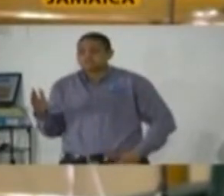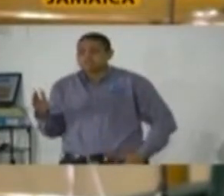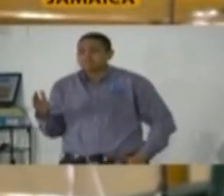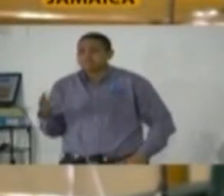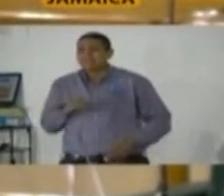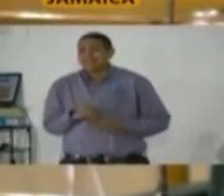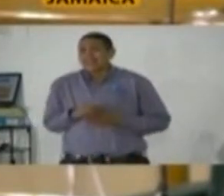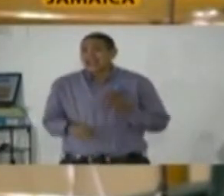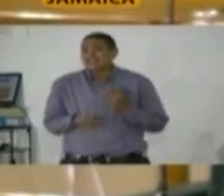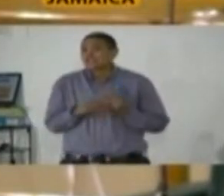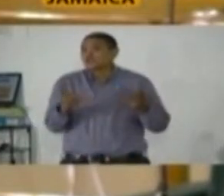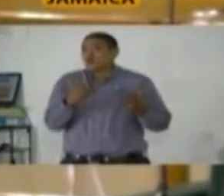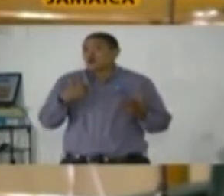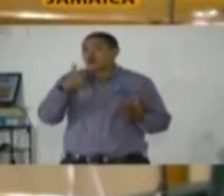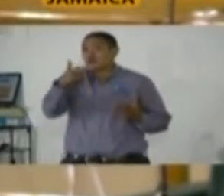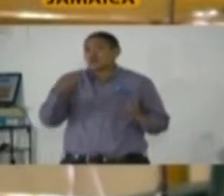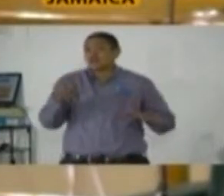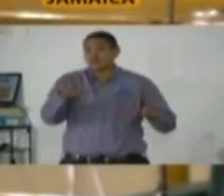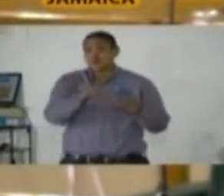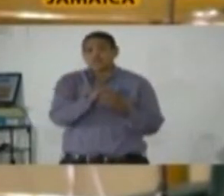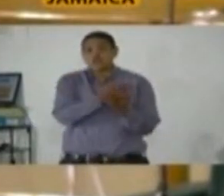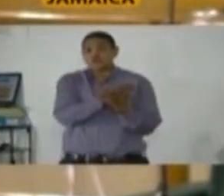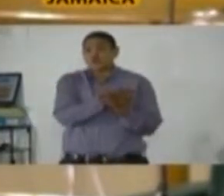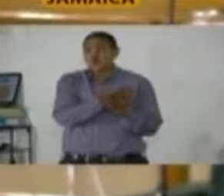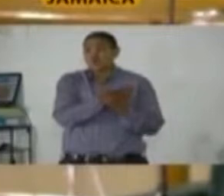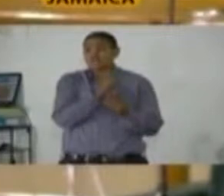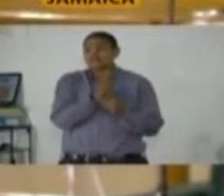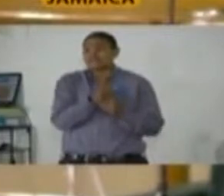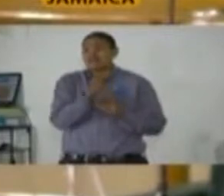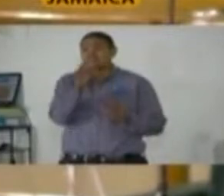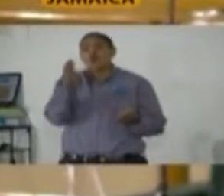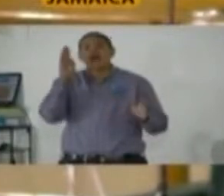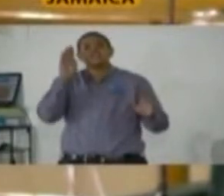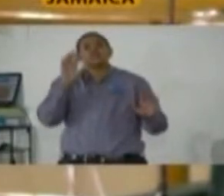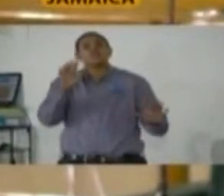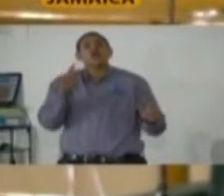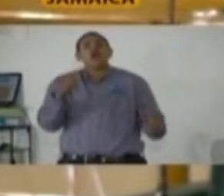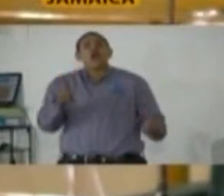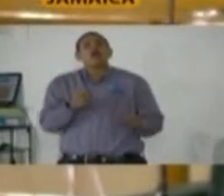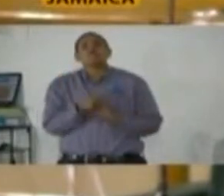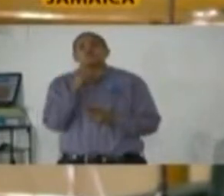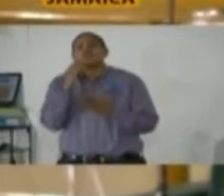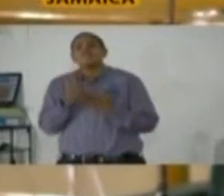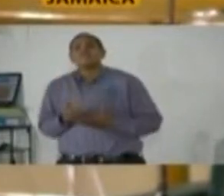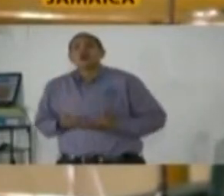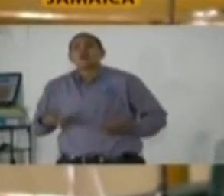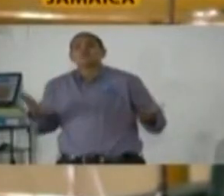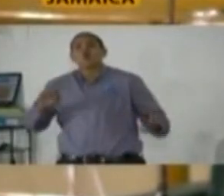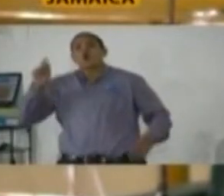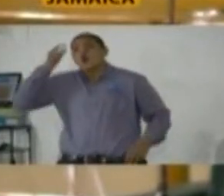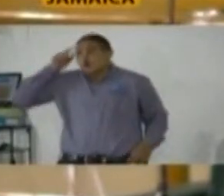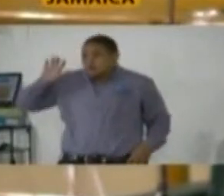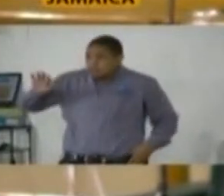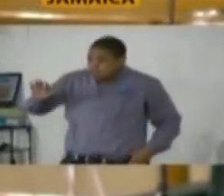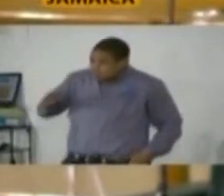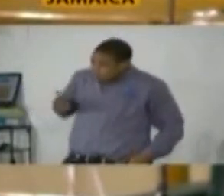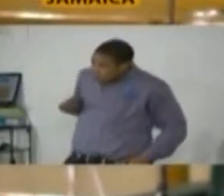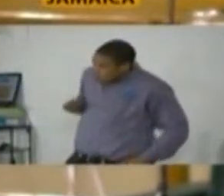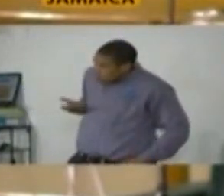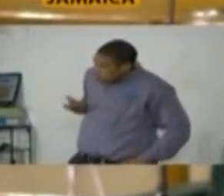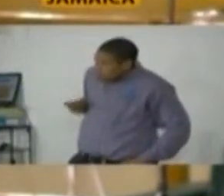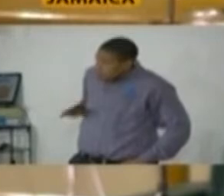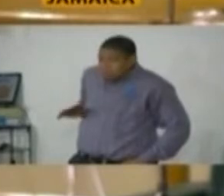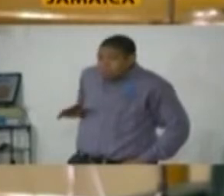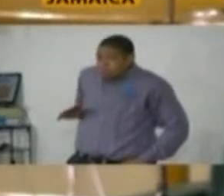in addition to what we're doing in schools, I draw your attention to the government's commitment to a